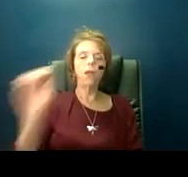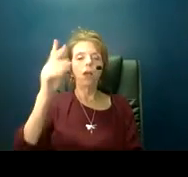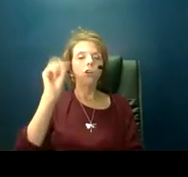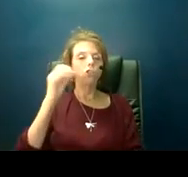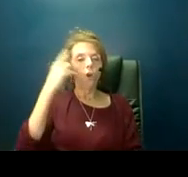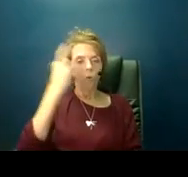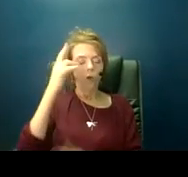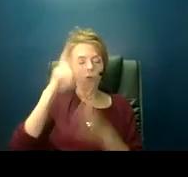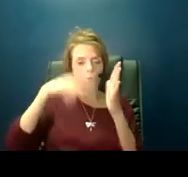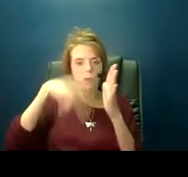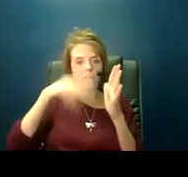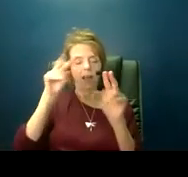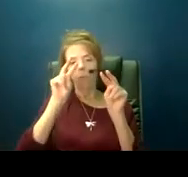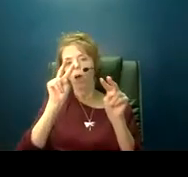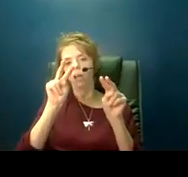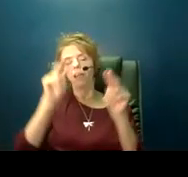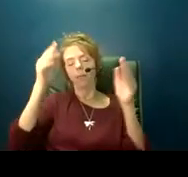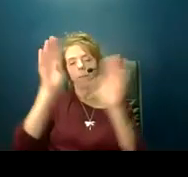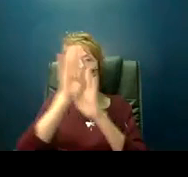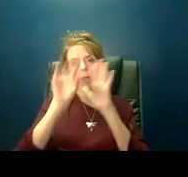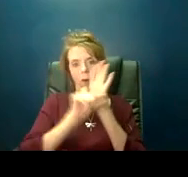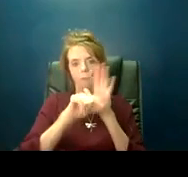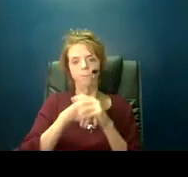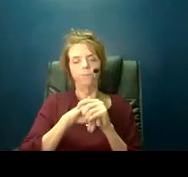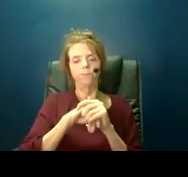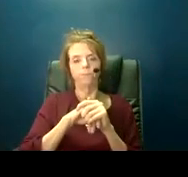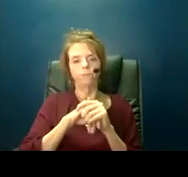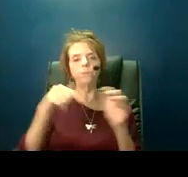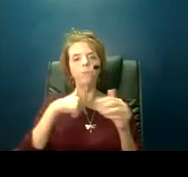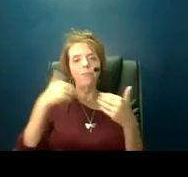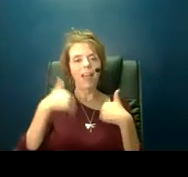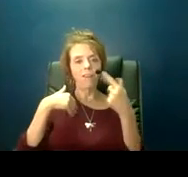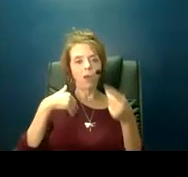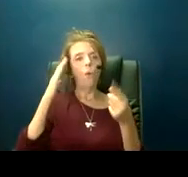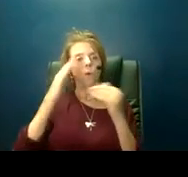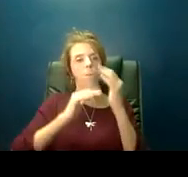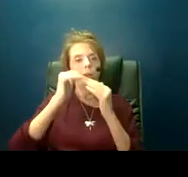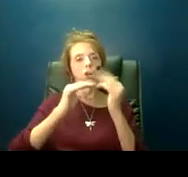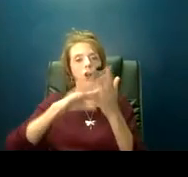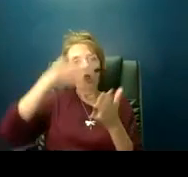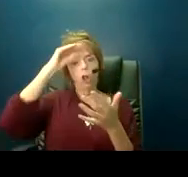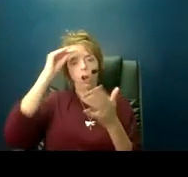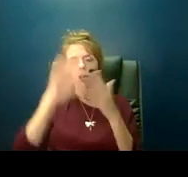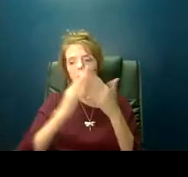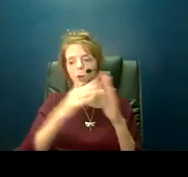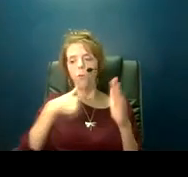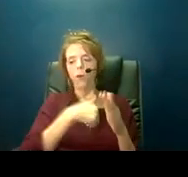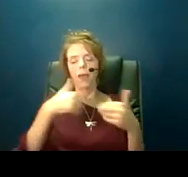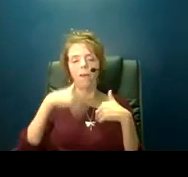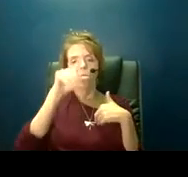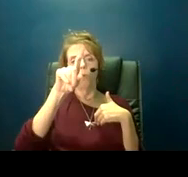and watch, the introduction, the background. I've got this. We're going to build this learning community. We have 104 hours to